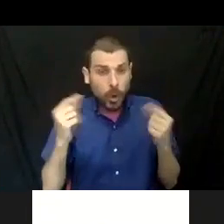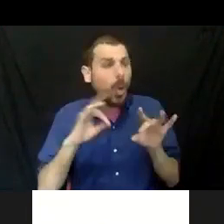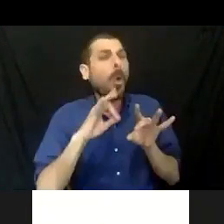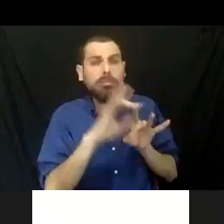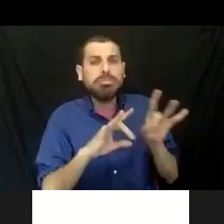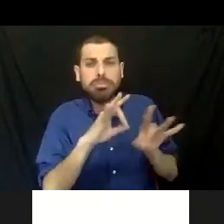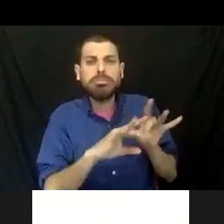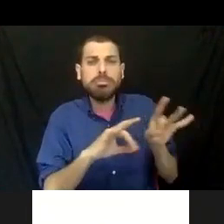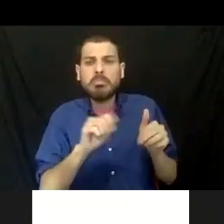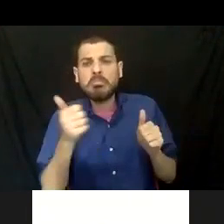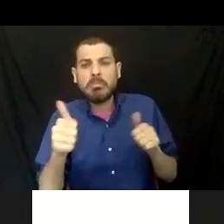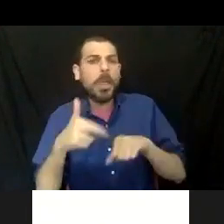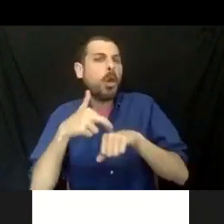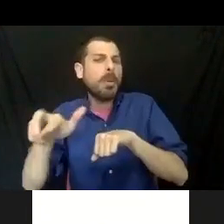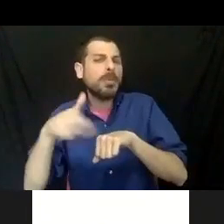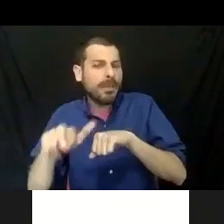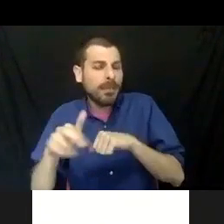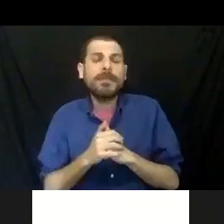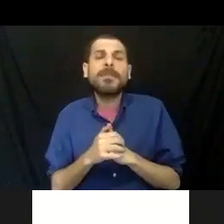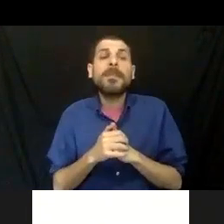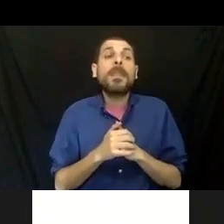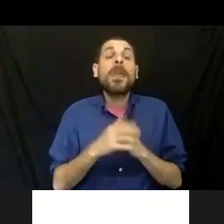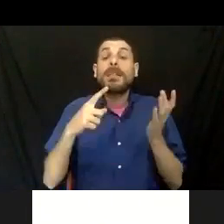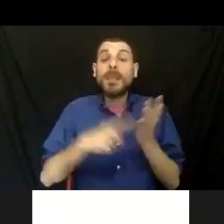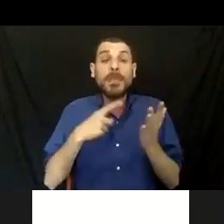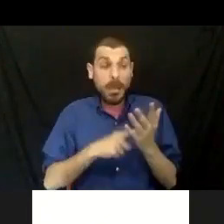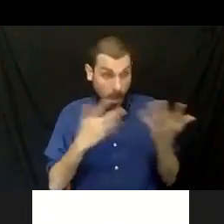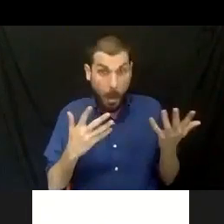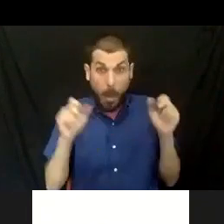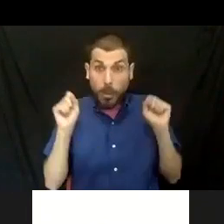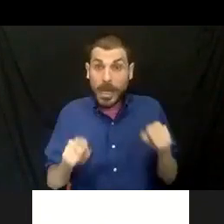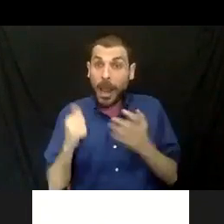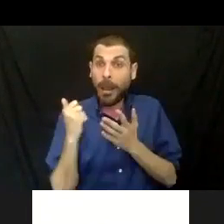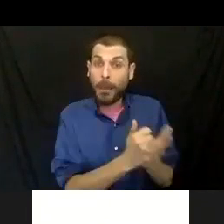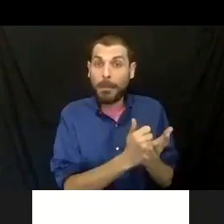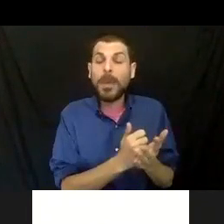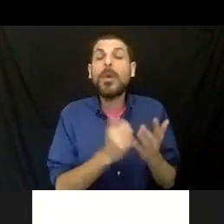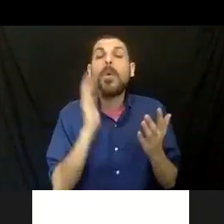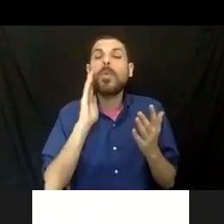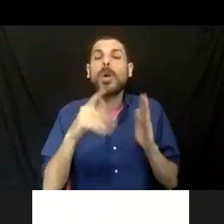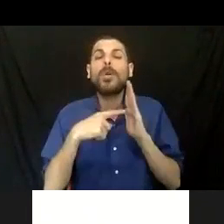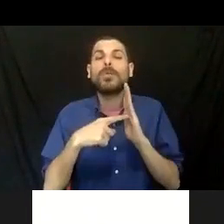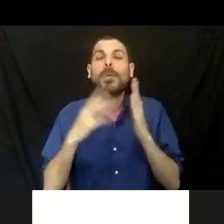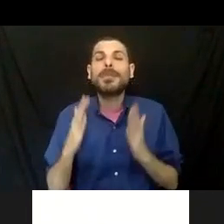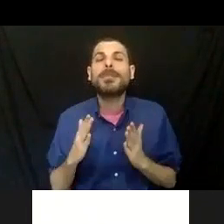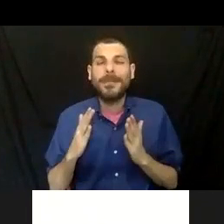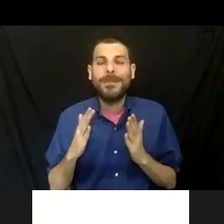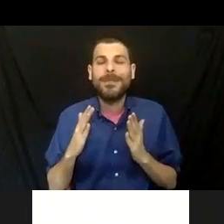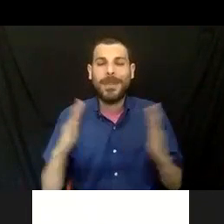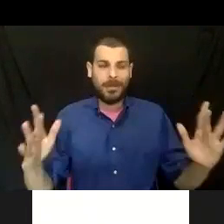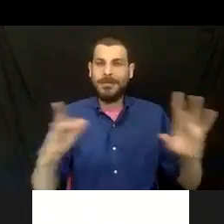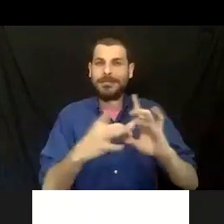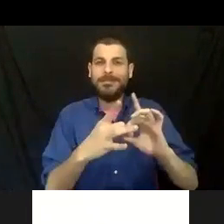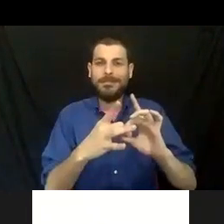might be able to offer representation. Then we'll refer you to the local office from the hotline